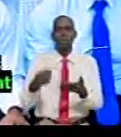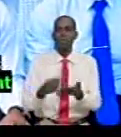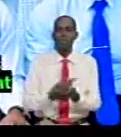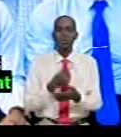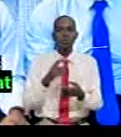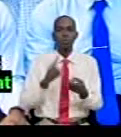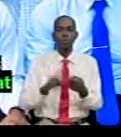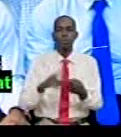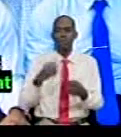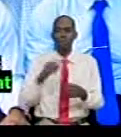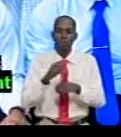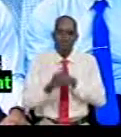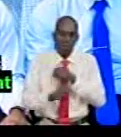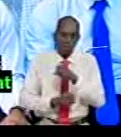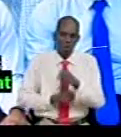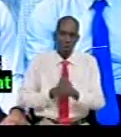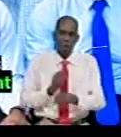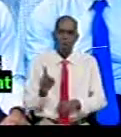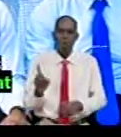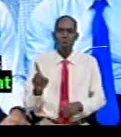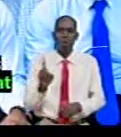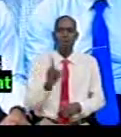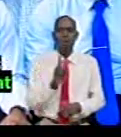gospel to the suffering